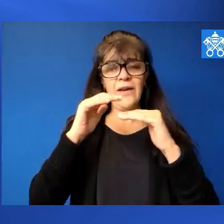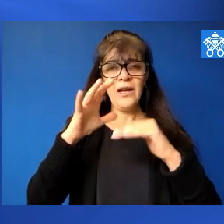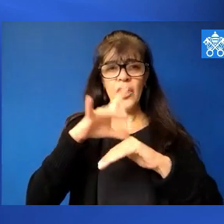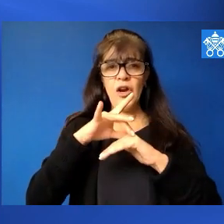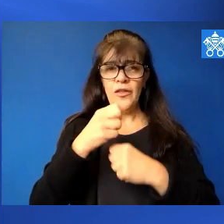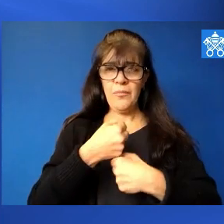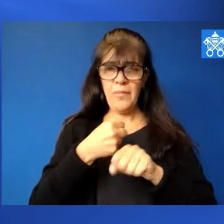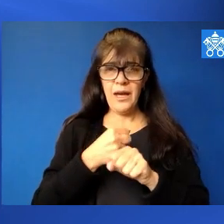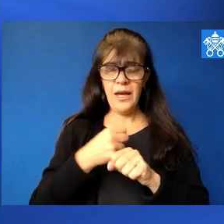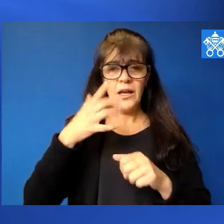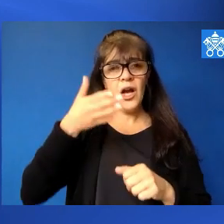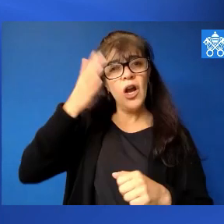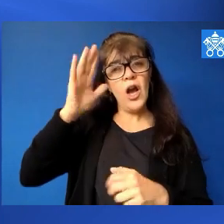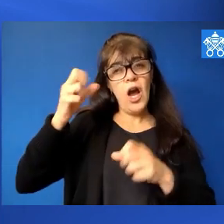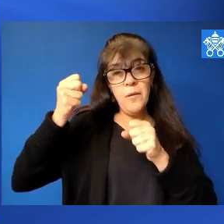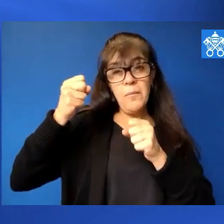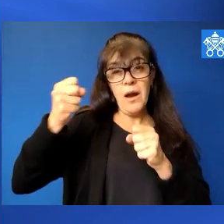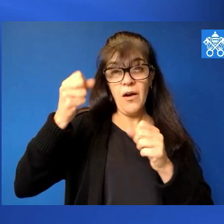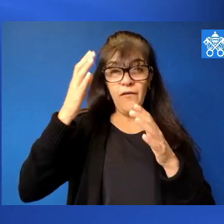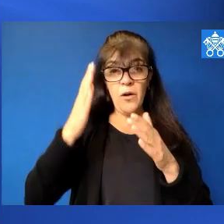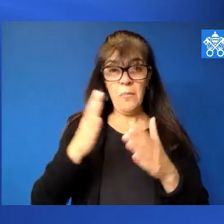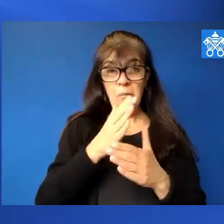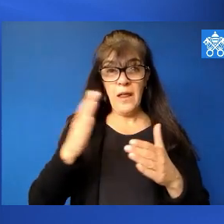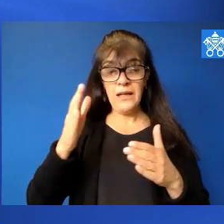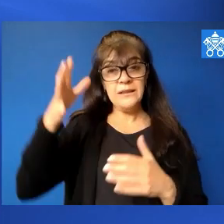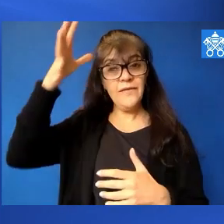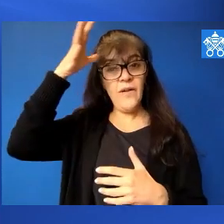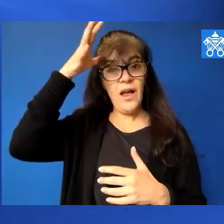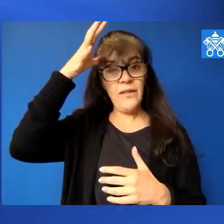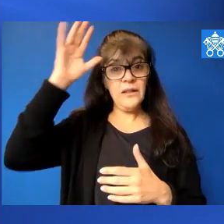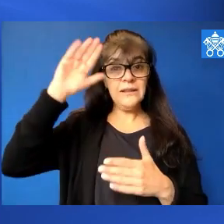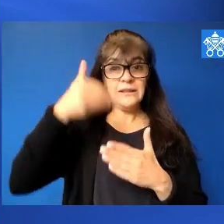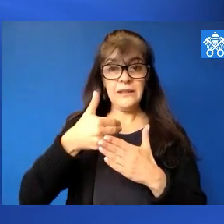benedicat vos omnipotens Deus, Pater